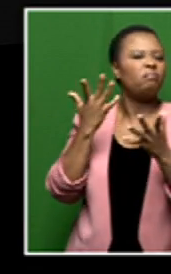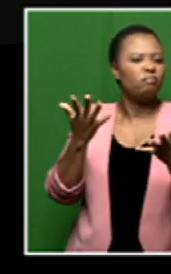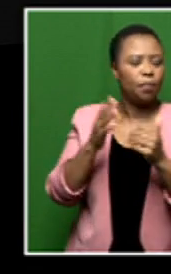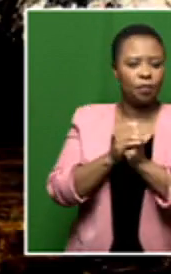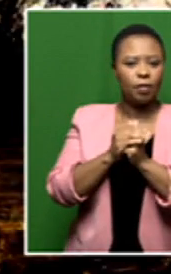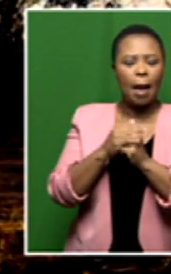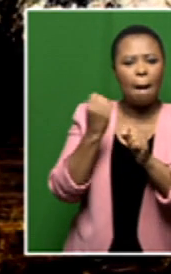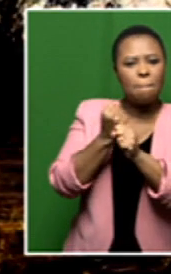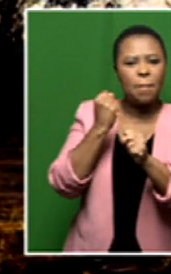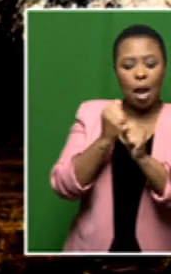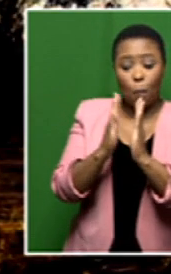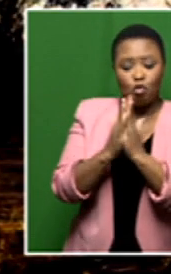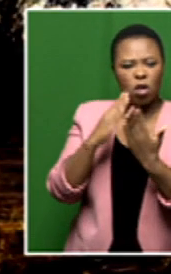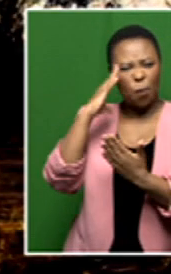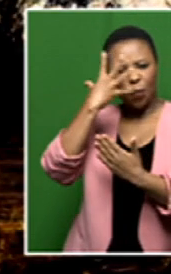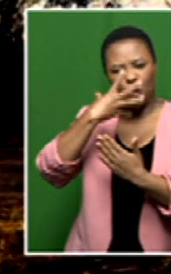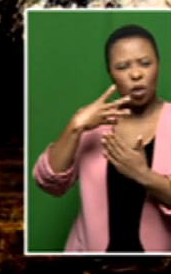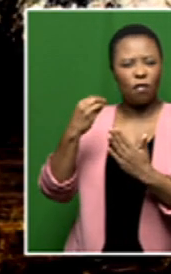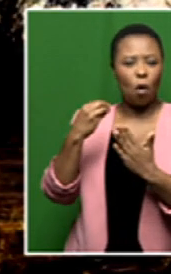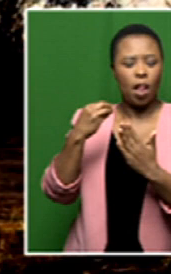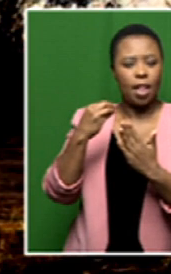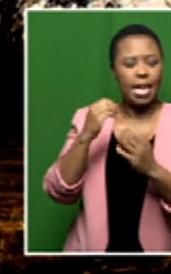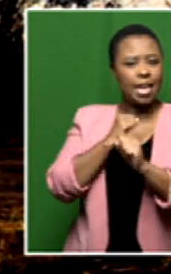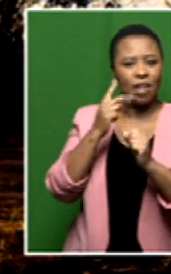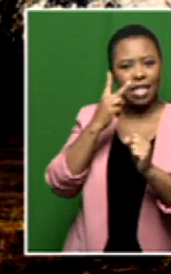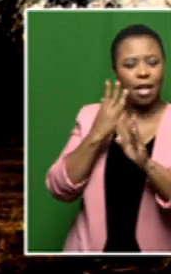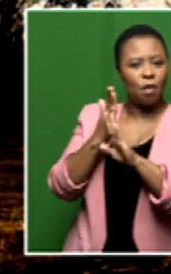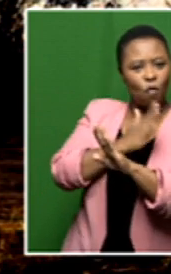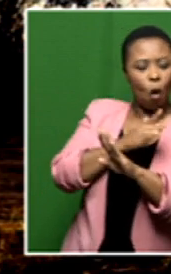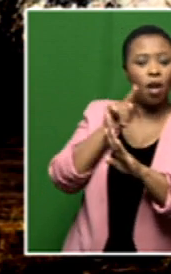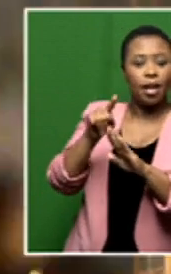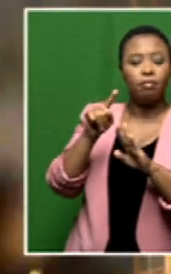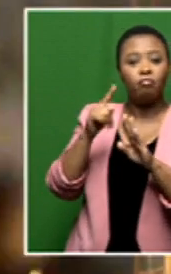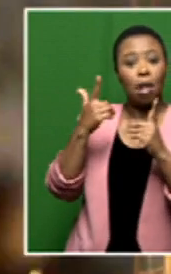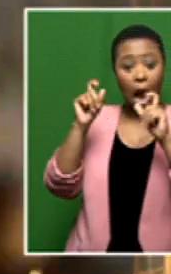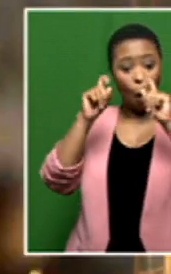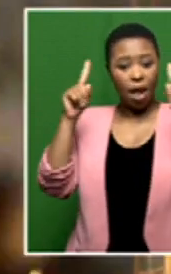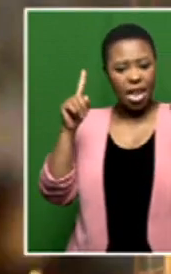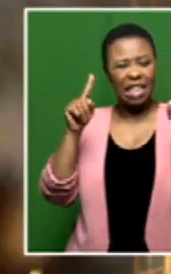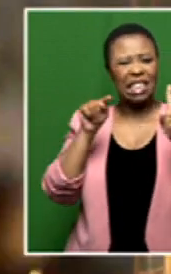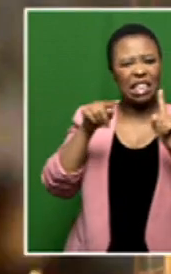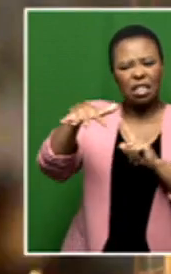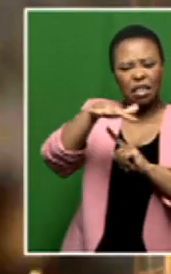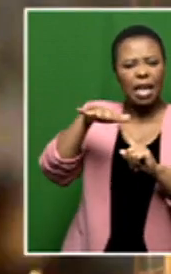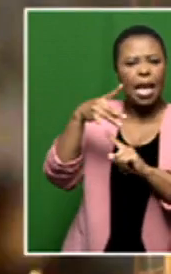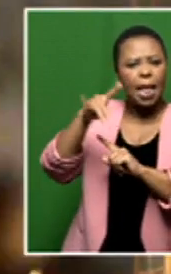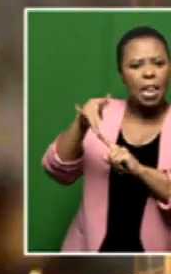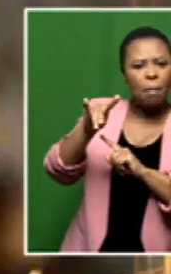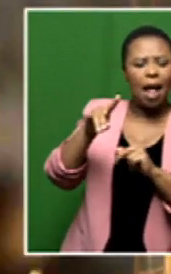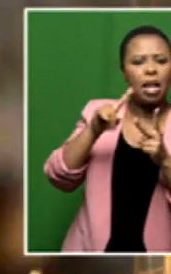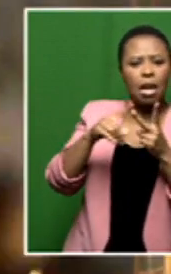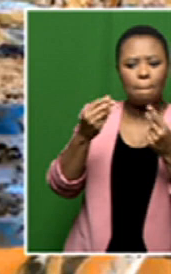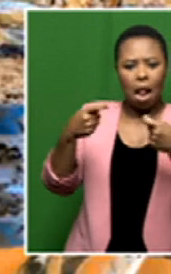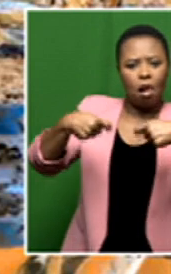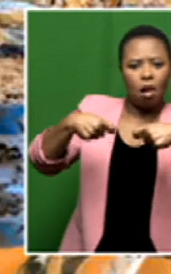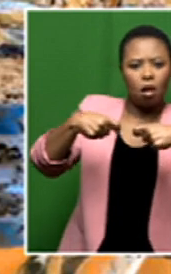most beautiful photo book ever seen on a species and to use that to raise awareness of the plight facing that particular animal and raise funds